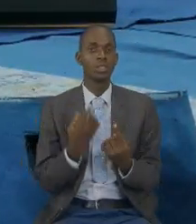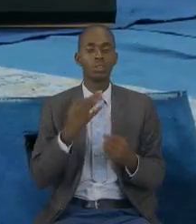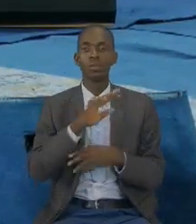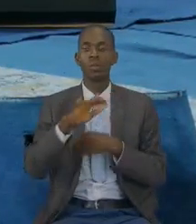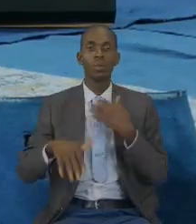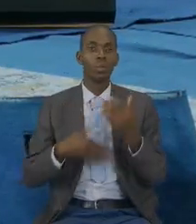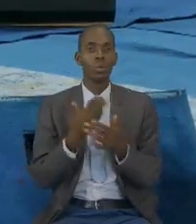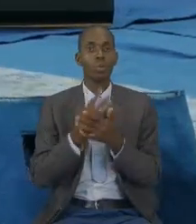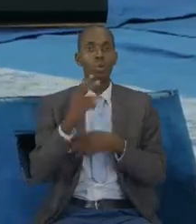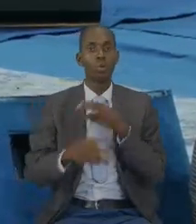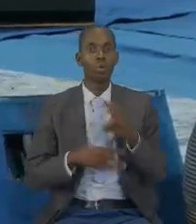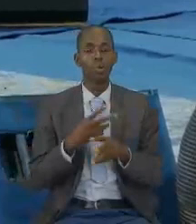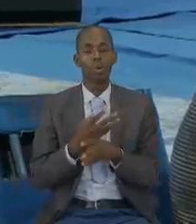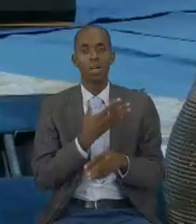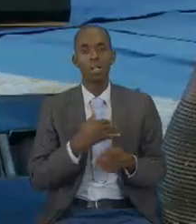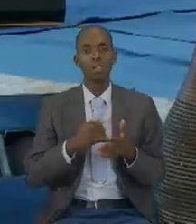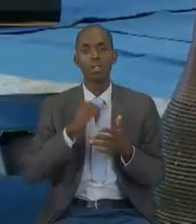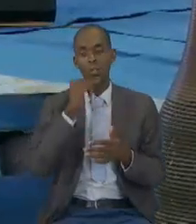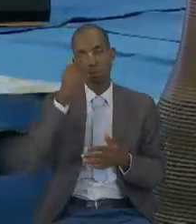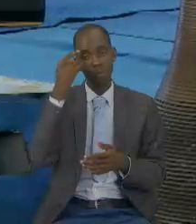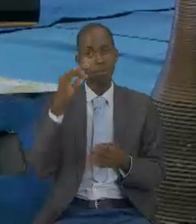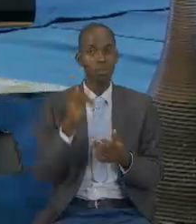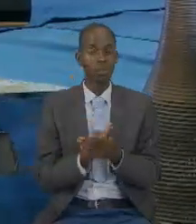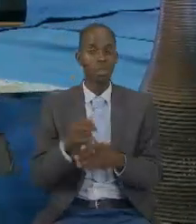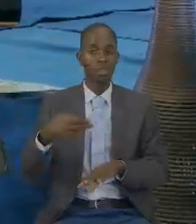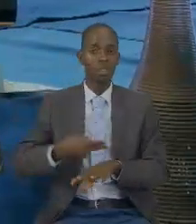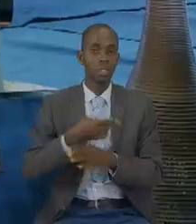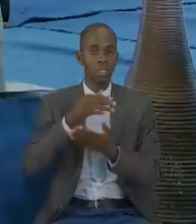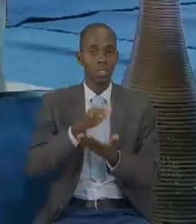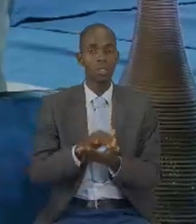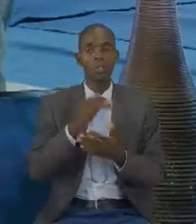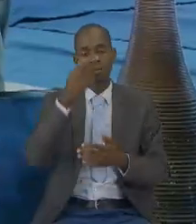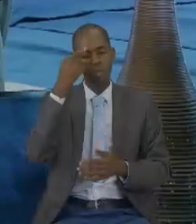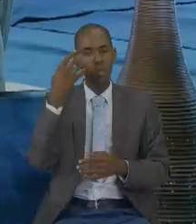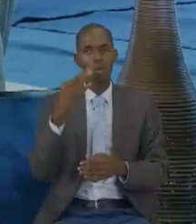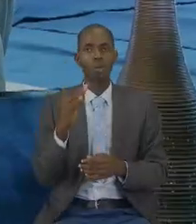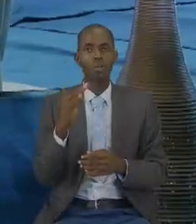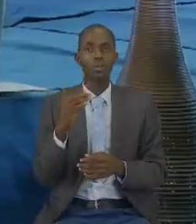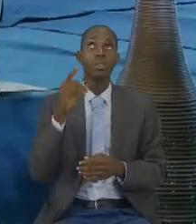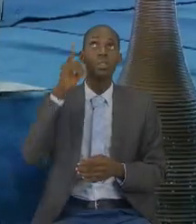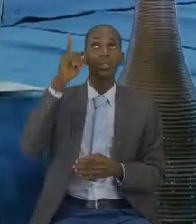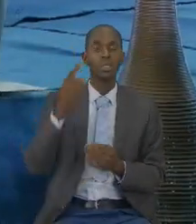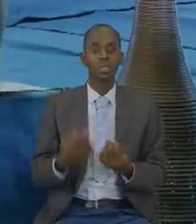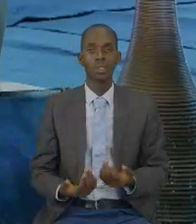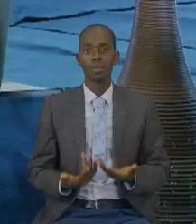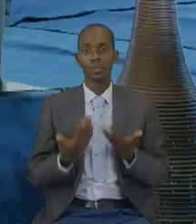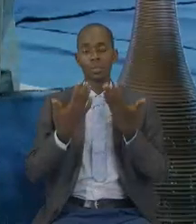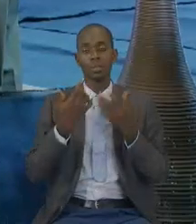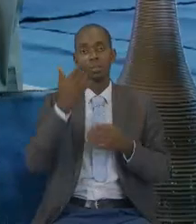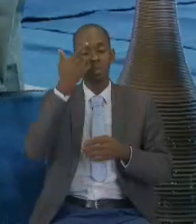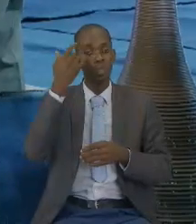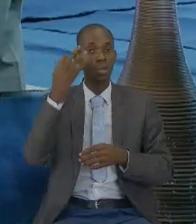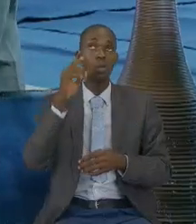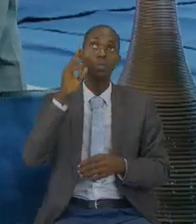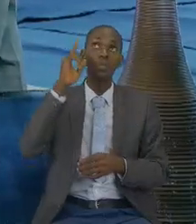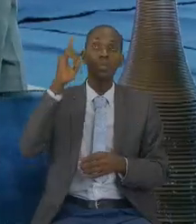world. And it's because of that Lamb, because of his sacrifice, because of